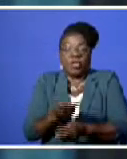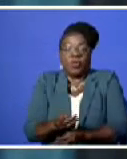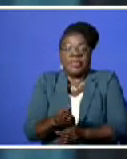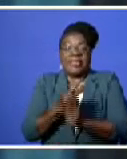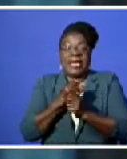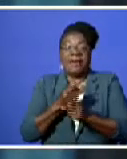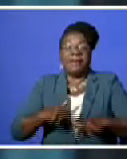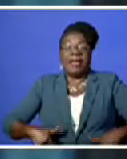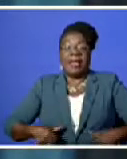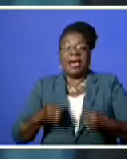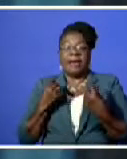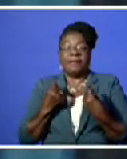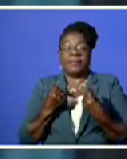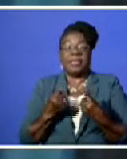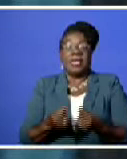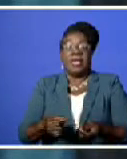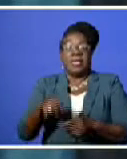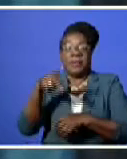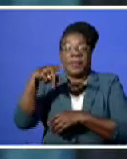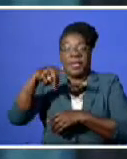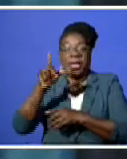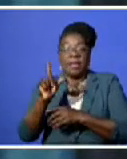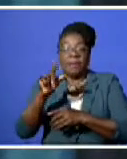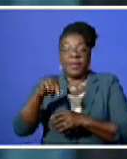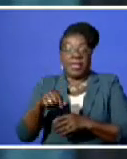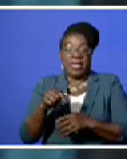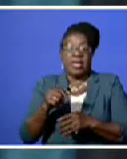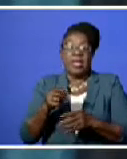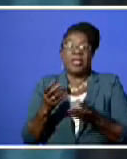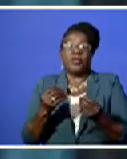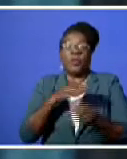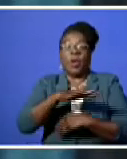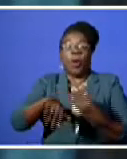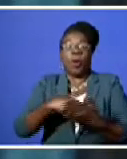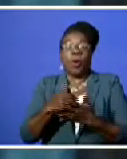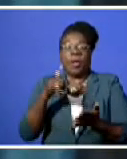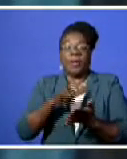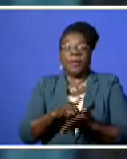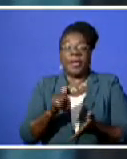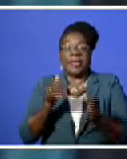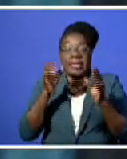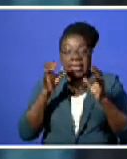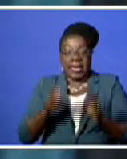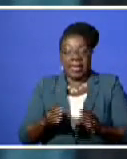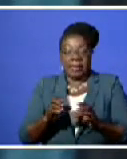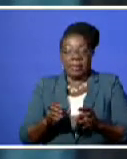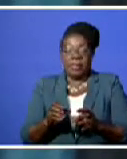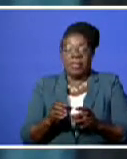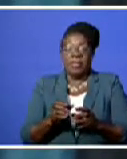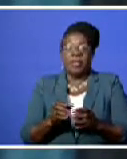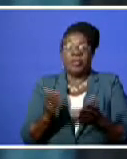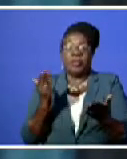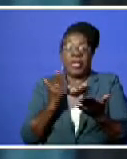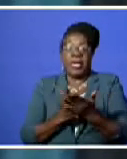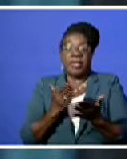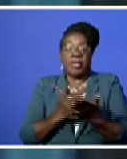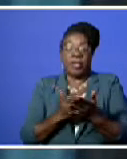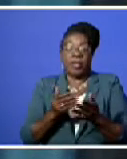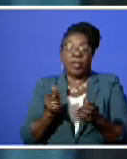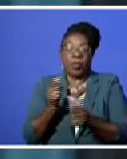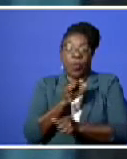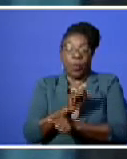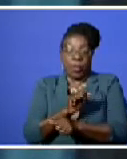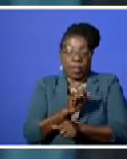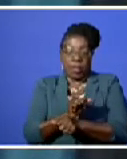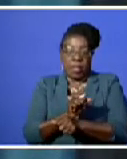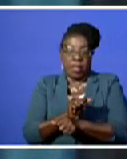doing everything in their power to manipulate this life and death situation for political gain. The F.N.M. statement concluded that